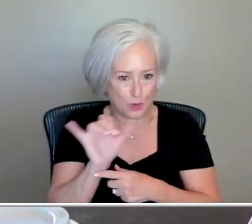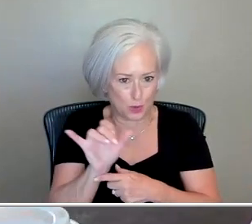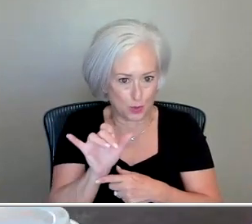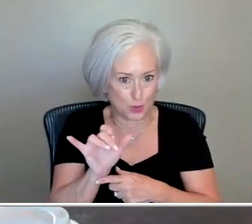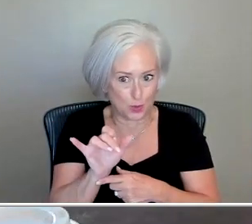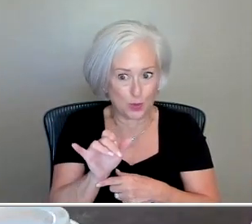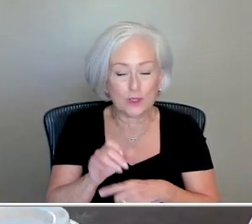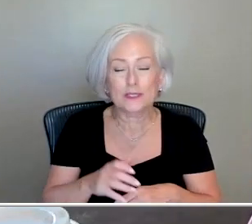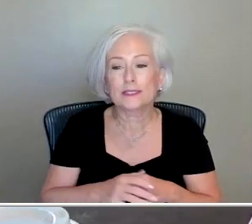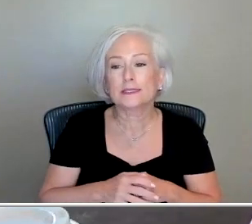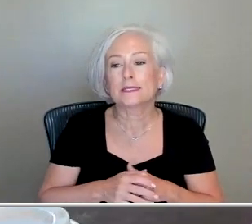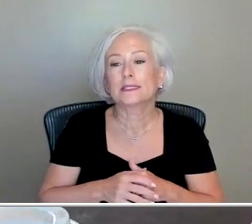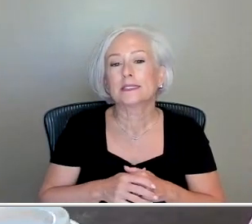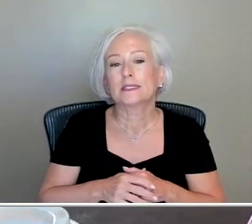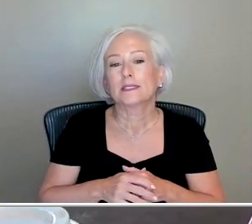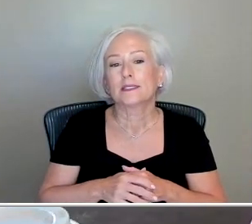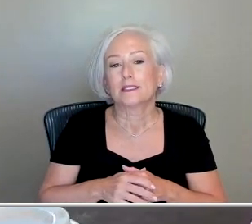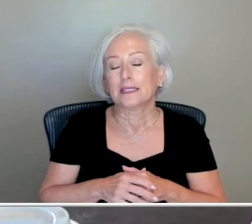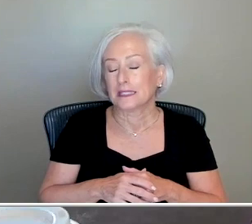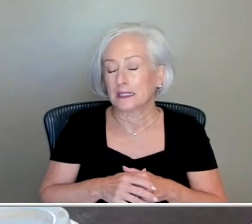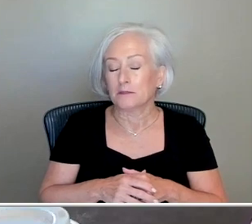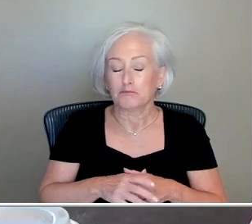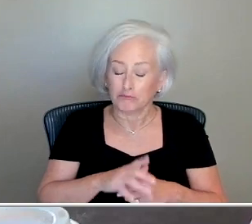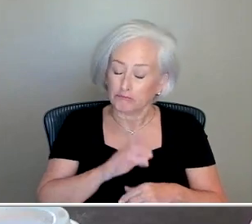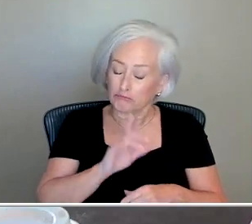and Dr. Rosenthal, I was